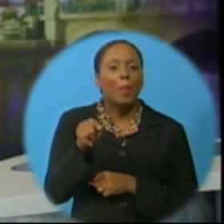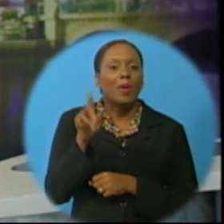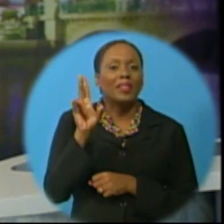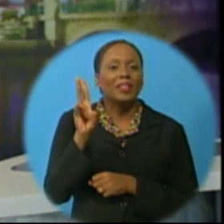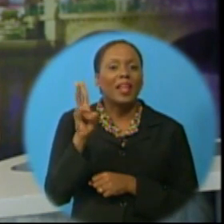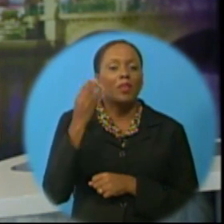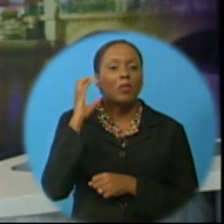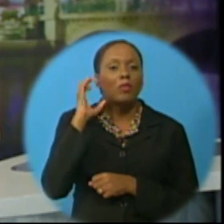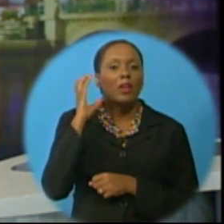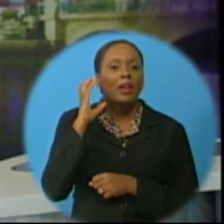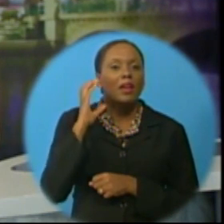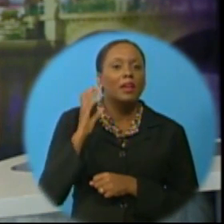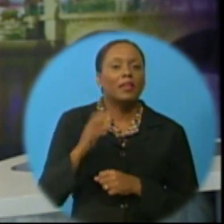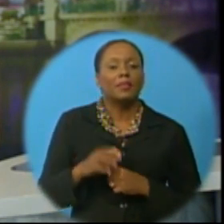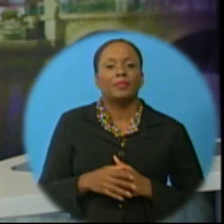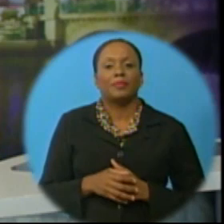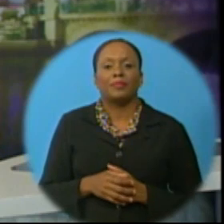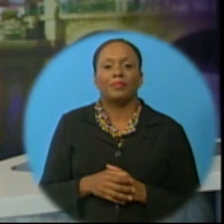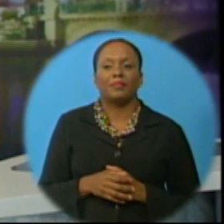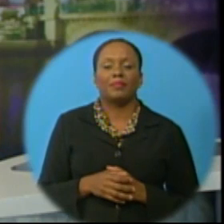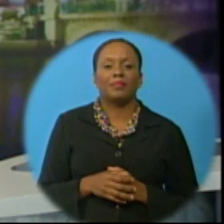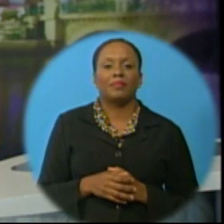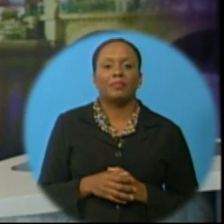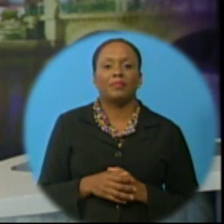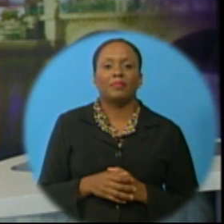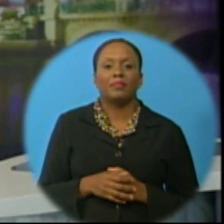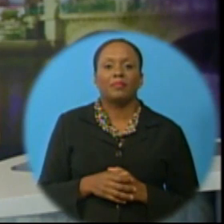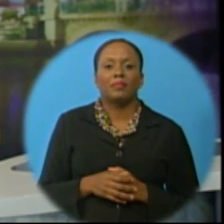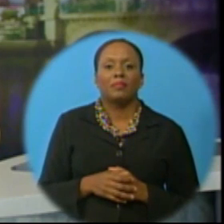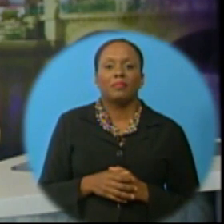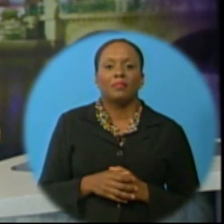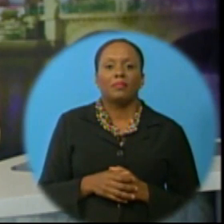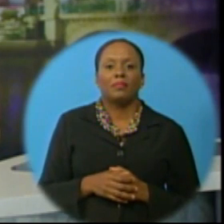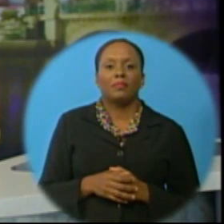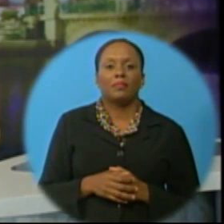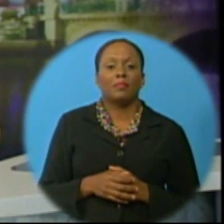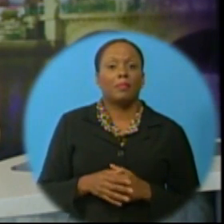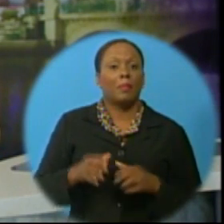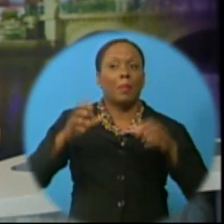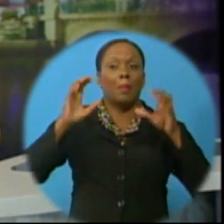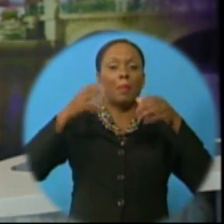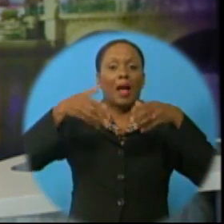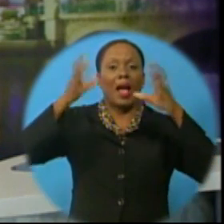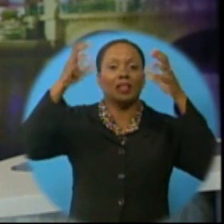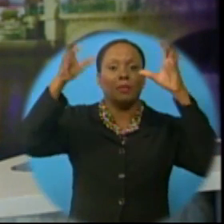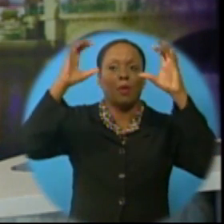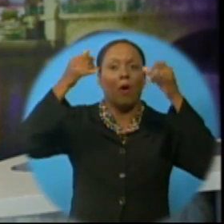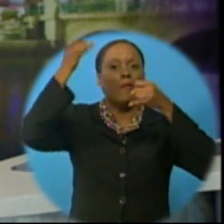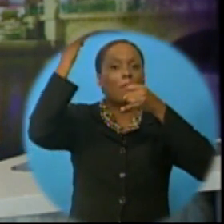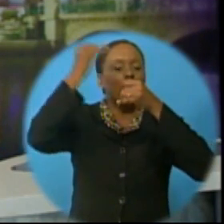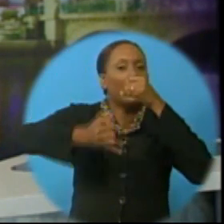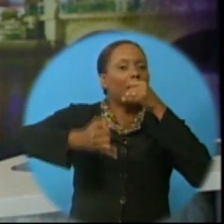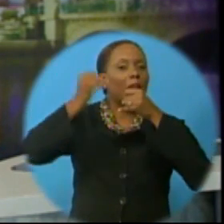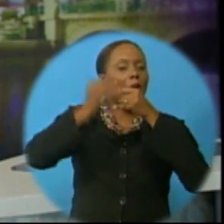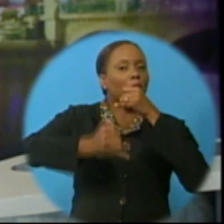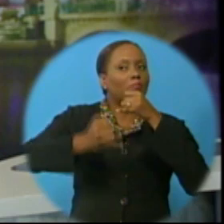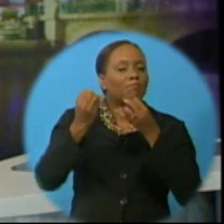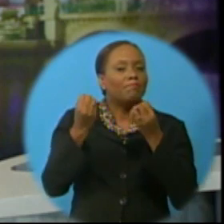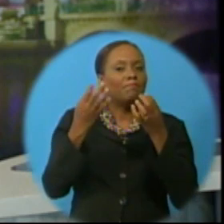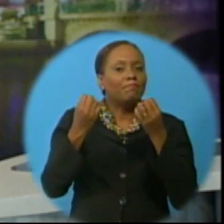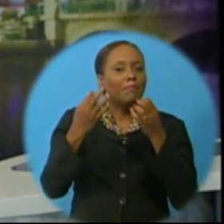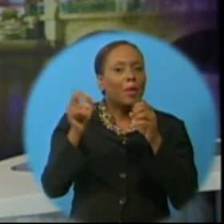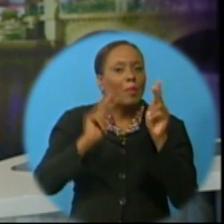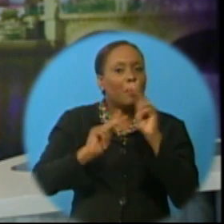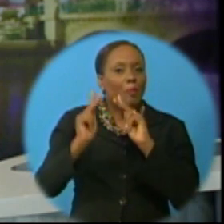p.m. with live commentary on 94.7 FM. In basketball, it's going to be the final that many basketball